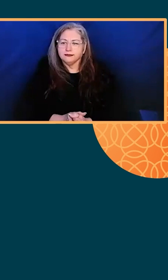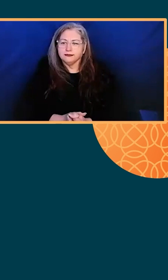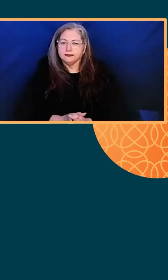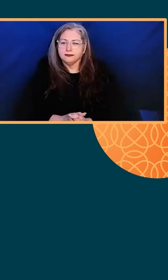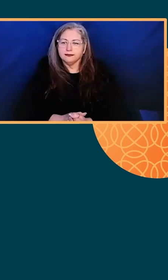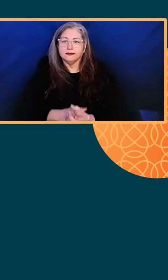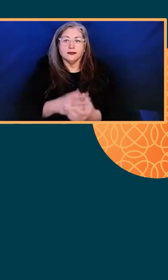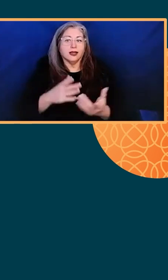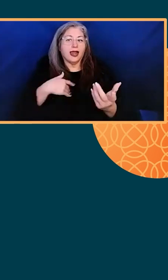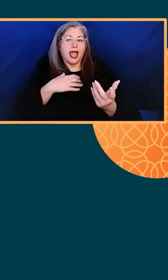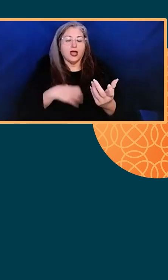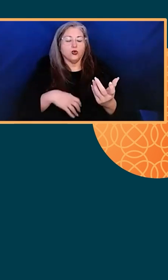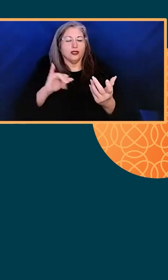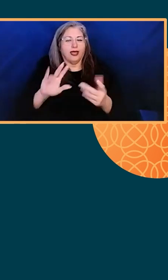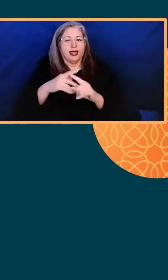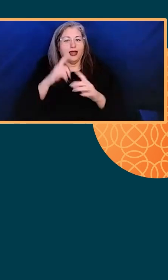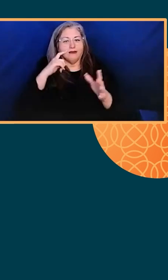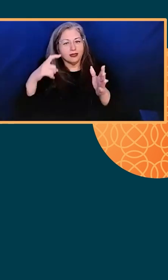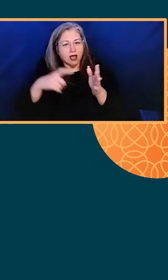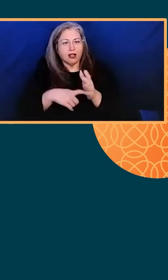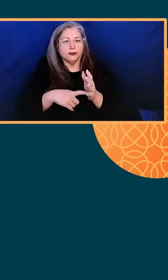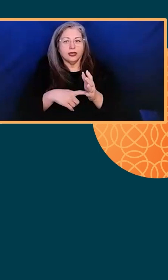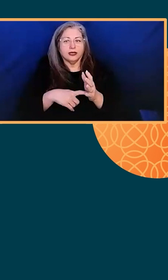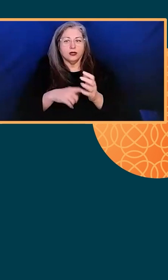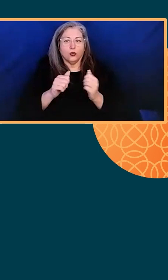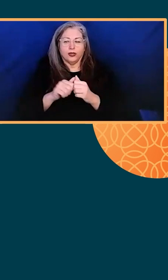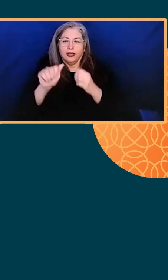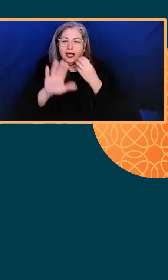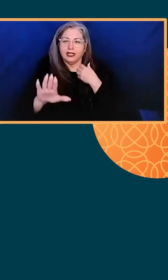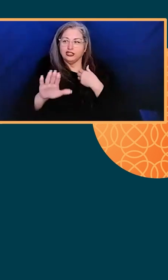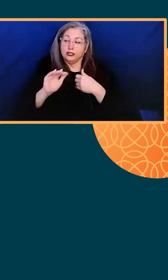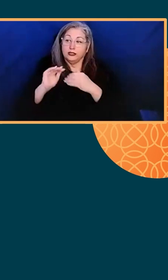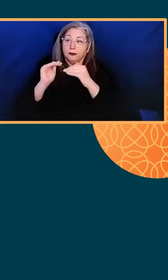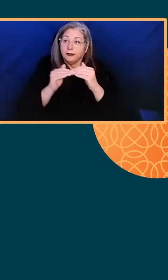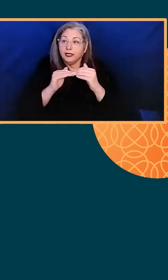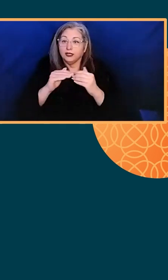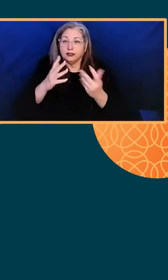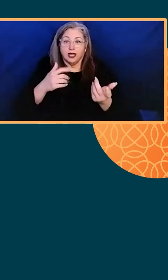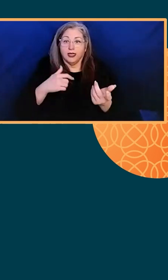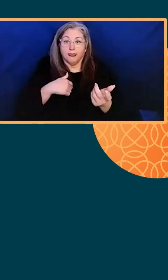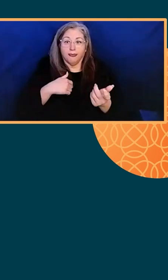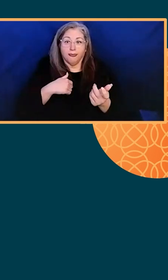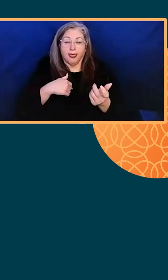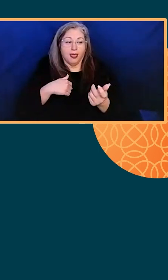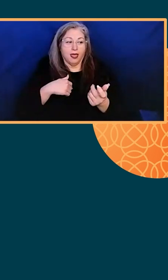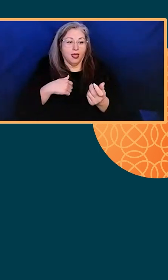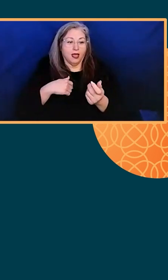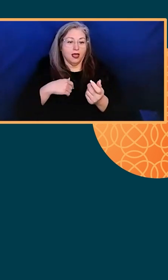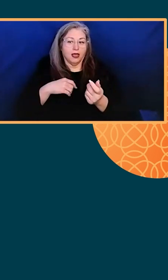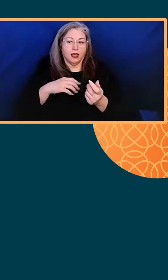I wish for that acknowledgement of, among Asian peers. And, I'm talking